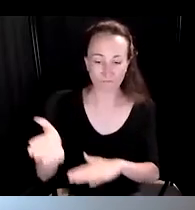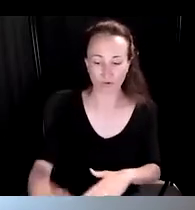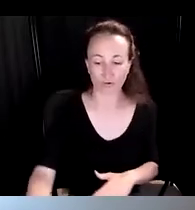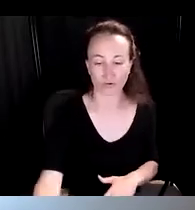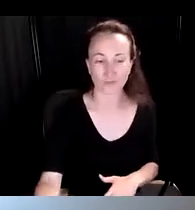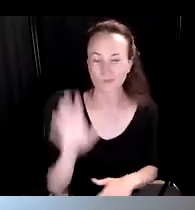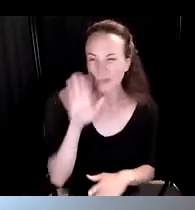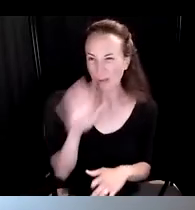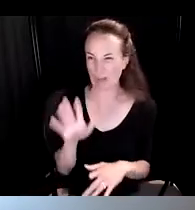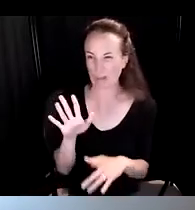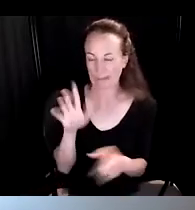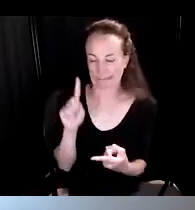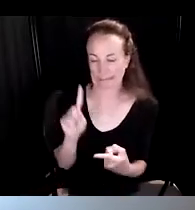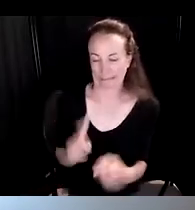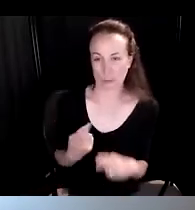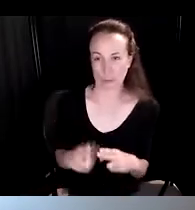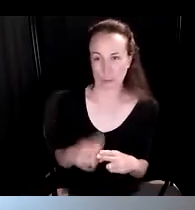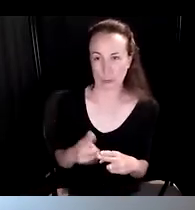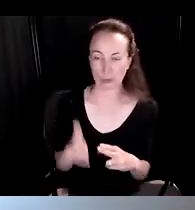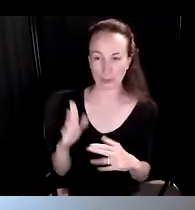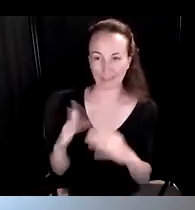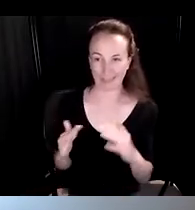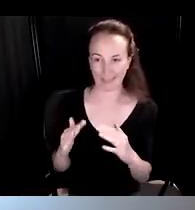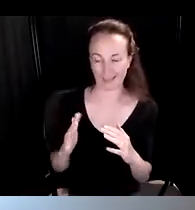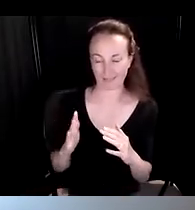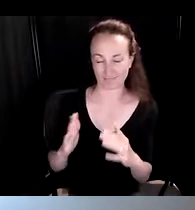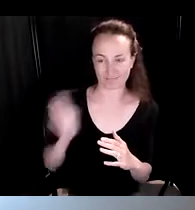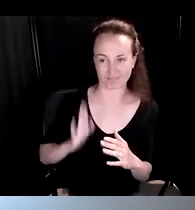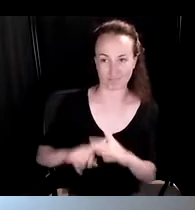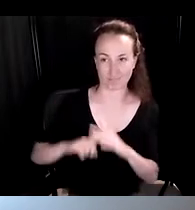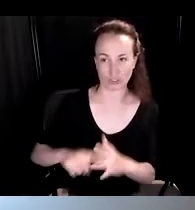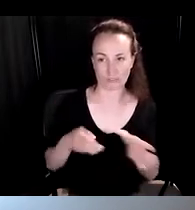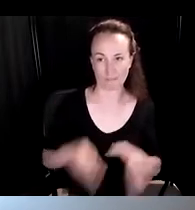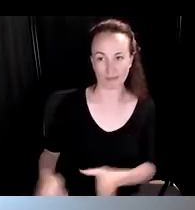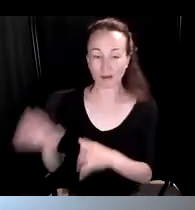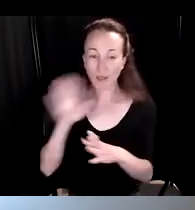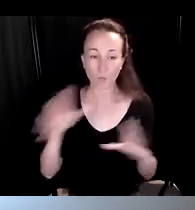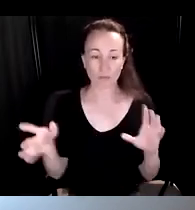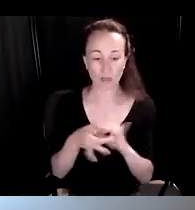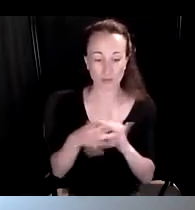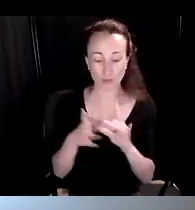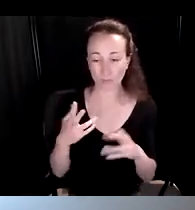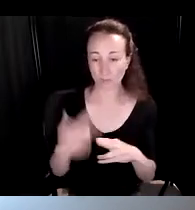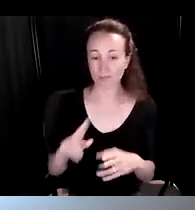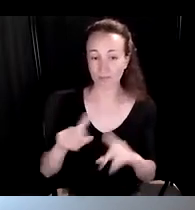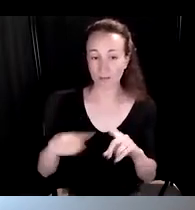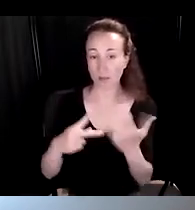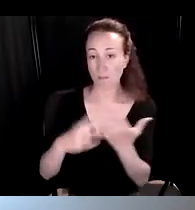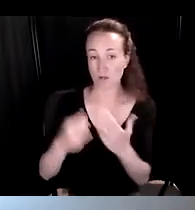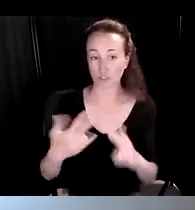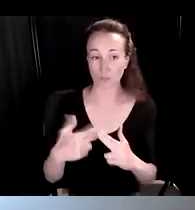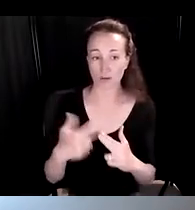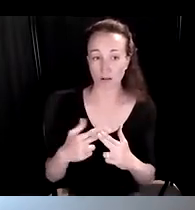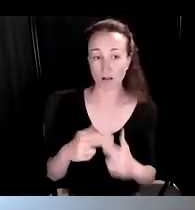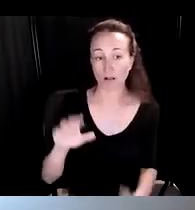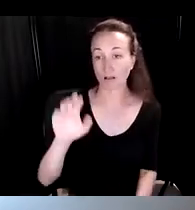shorter than I had originally planned, as best as I could. So I'm going to talk to you guys briefly about a project we call MST-EA, which